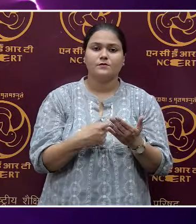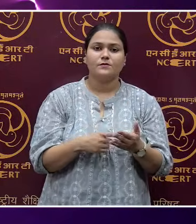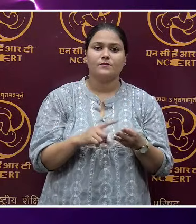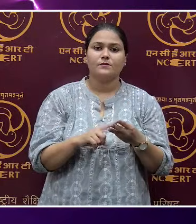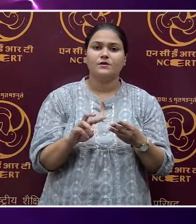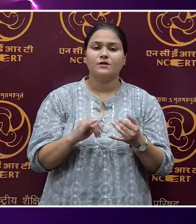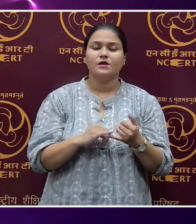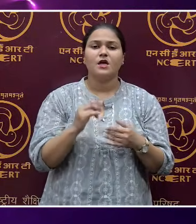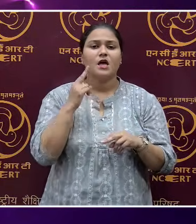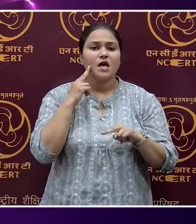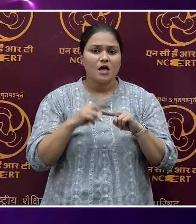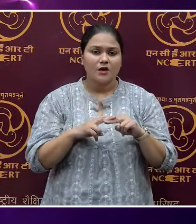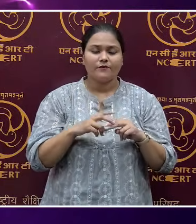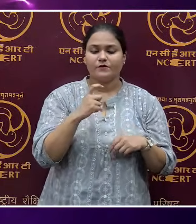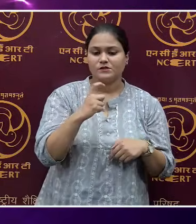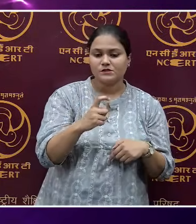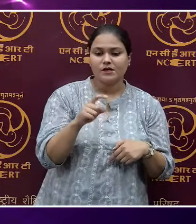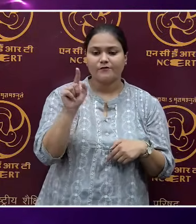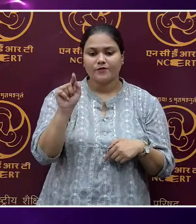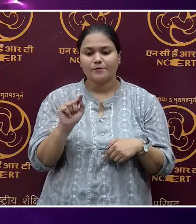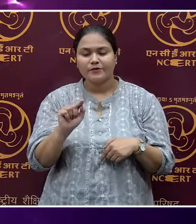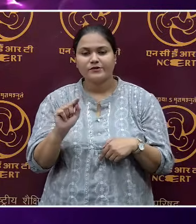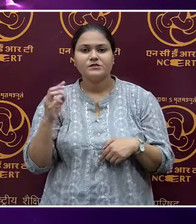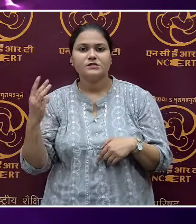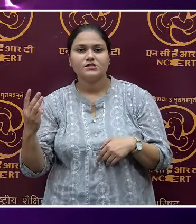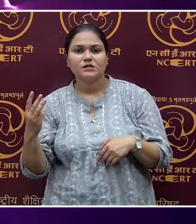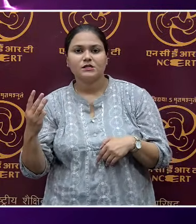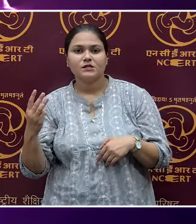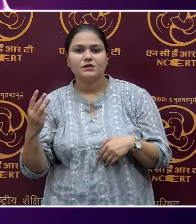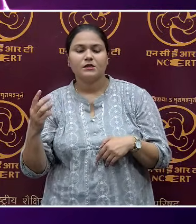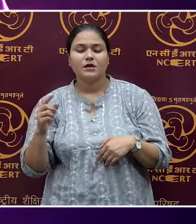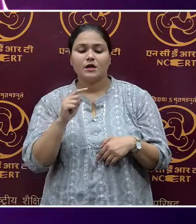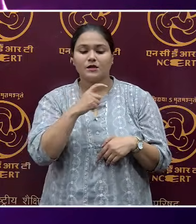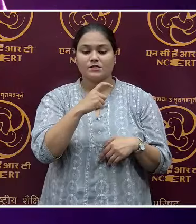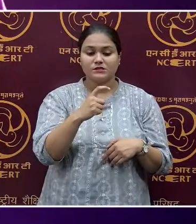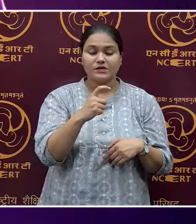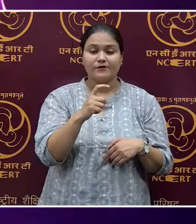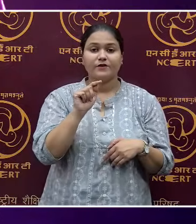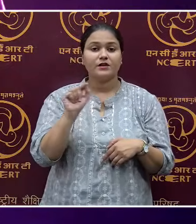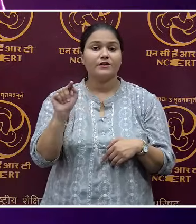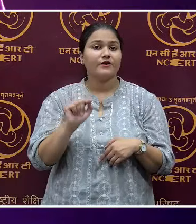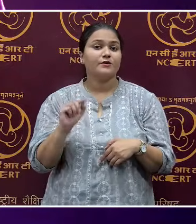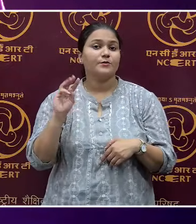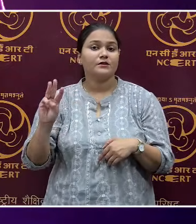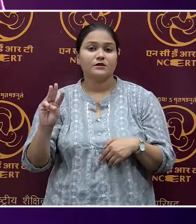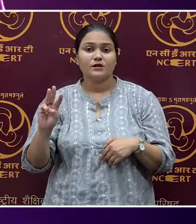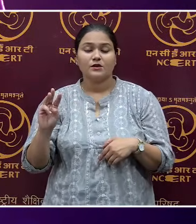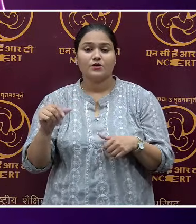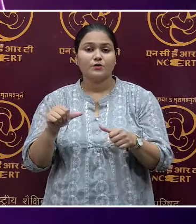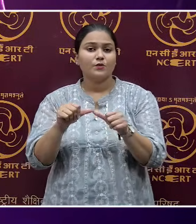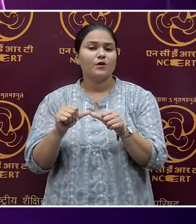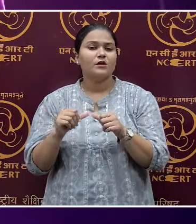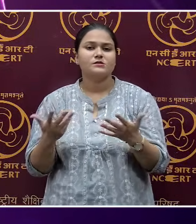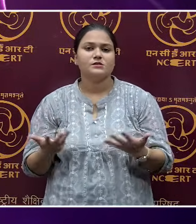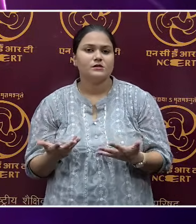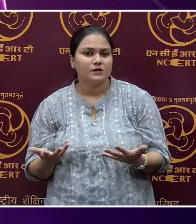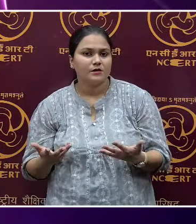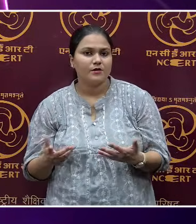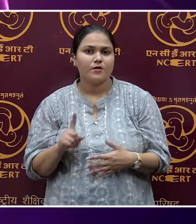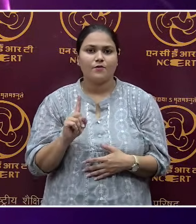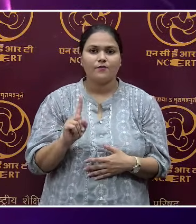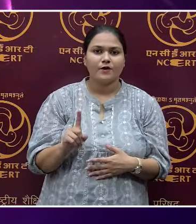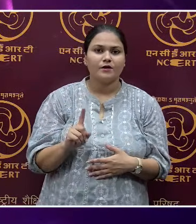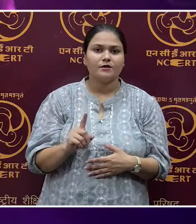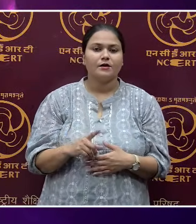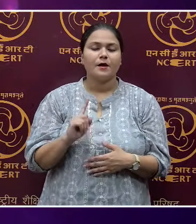3? Like what is the remainder? If 7 is divided by 3, what is the remainder? So right now I'm selecting, it will be 1, but